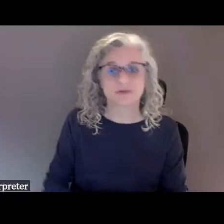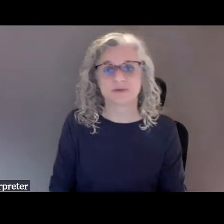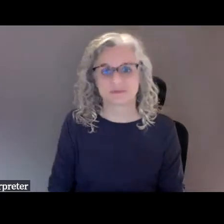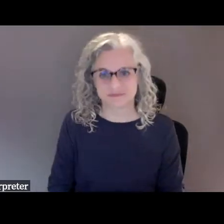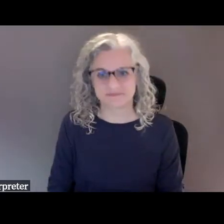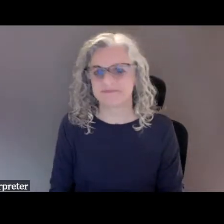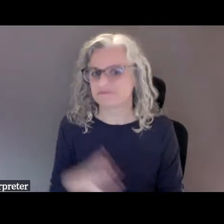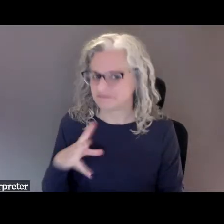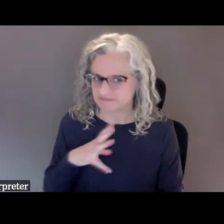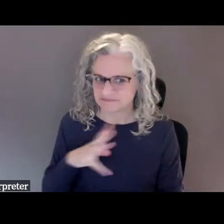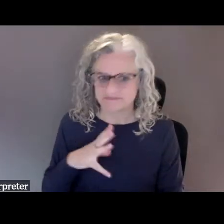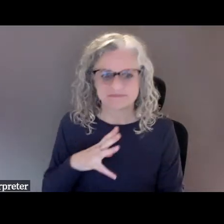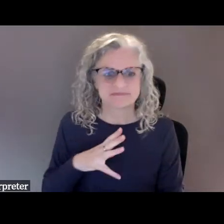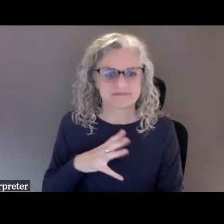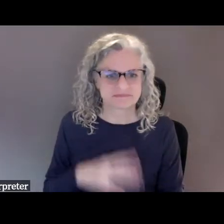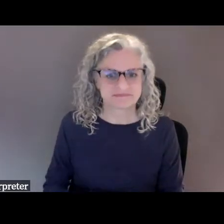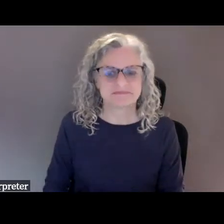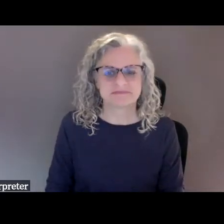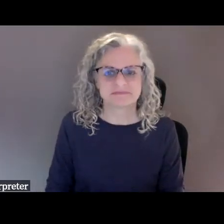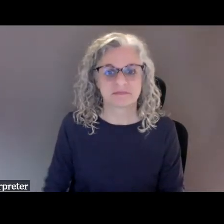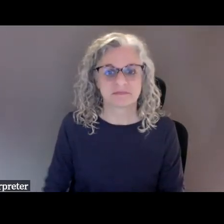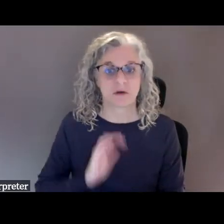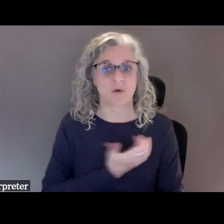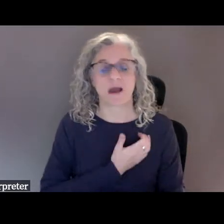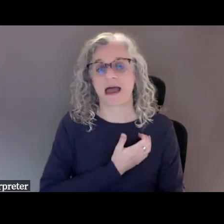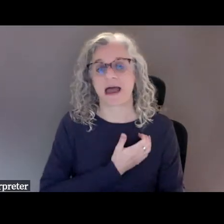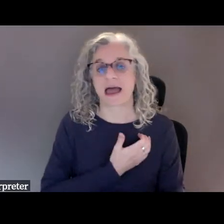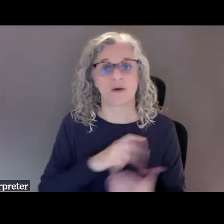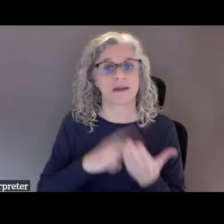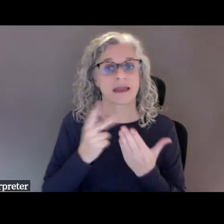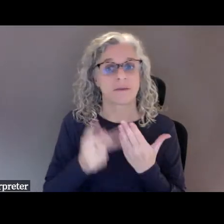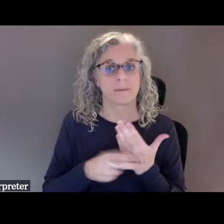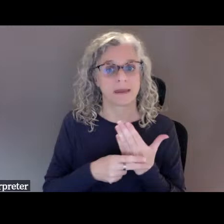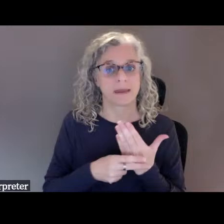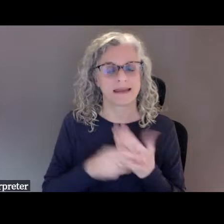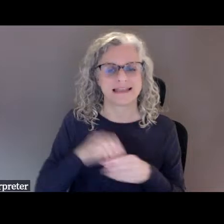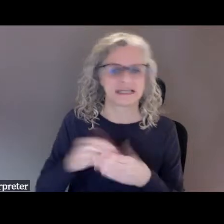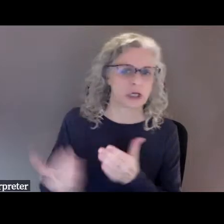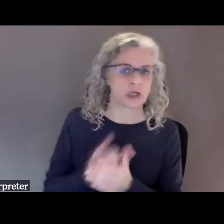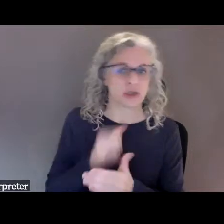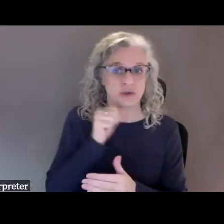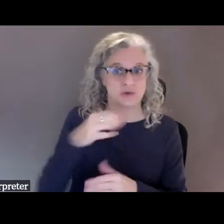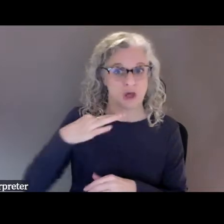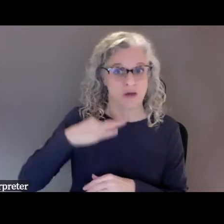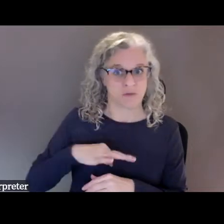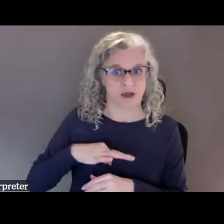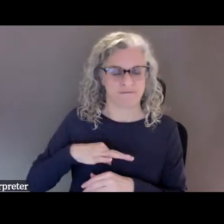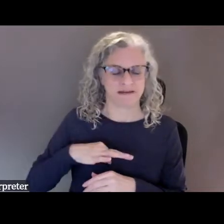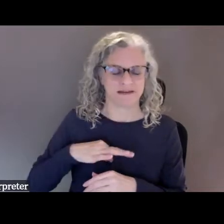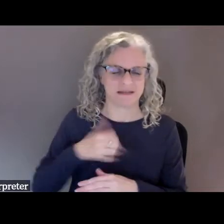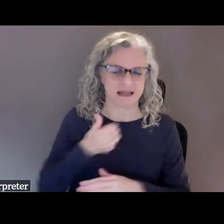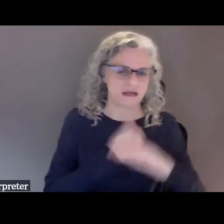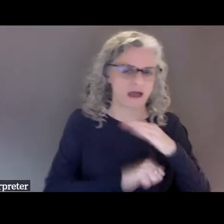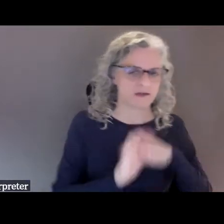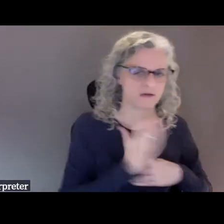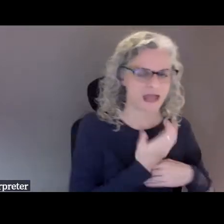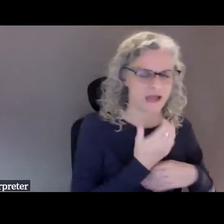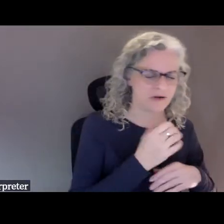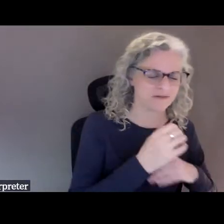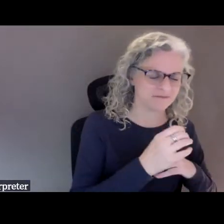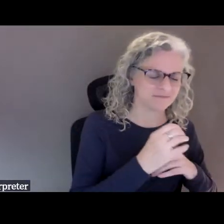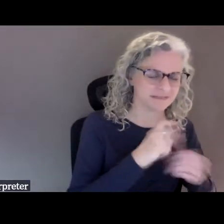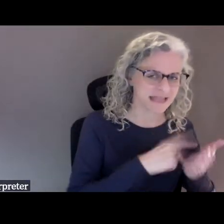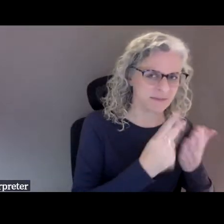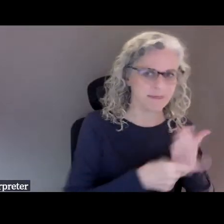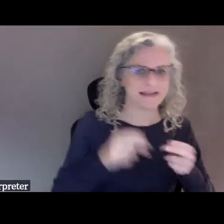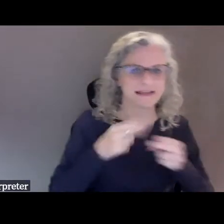Sure. So our campaign is housed in a new nonprofit that actually grew out of our campaign. So the campaign came first, called